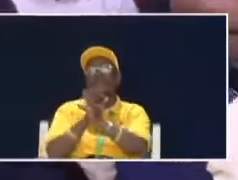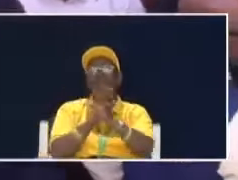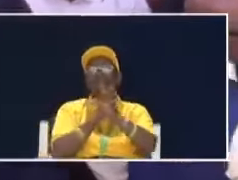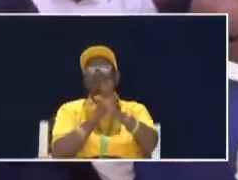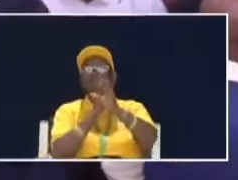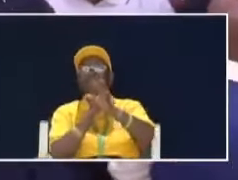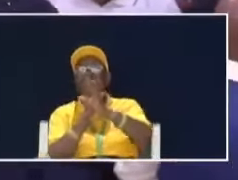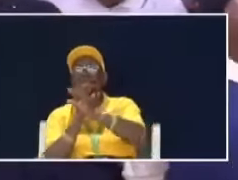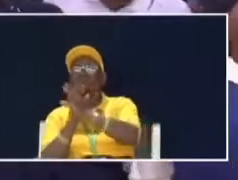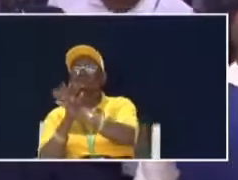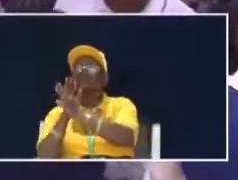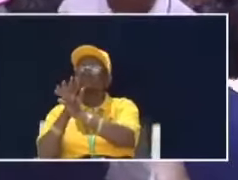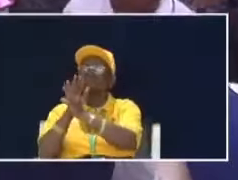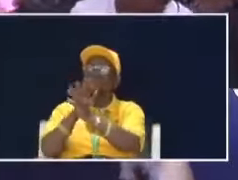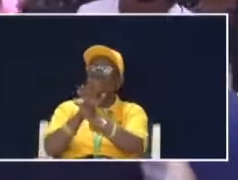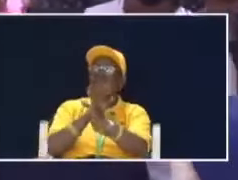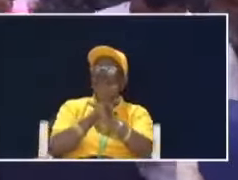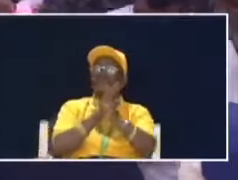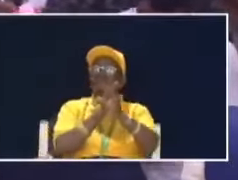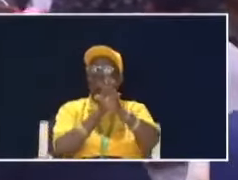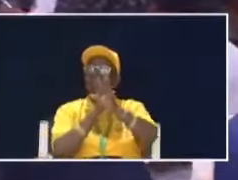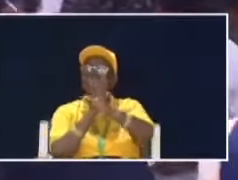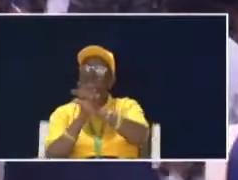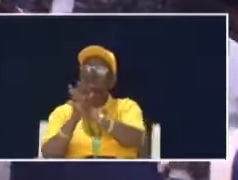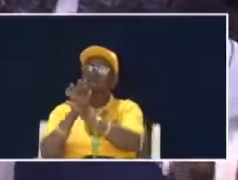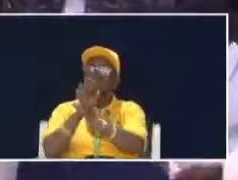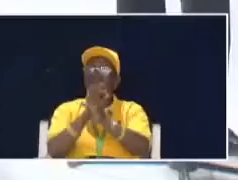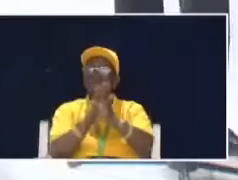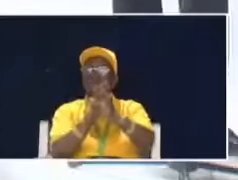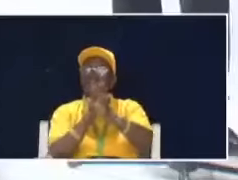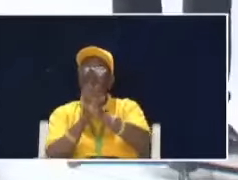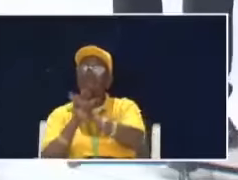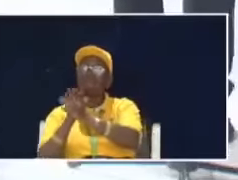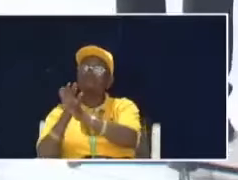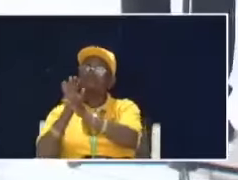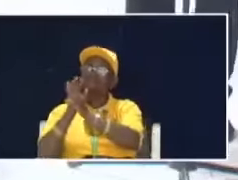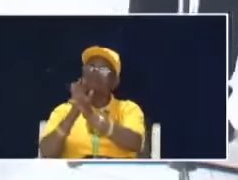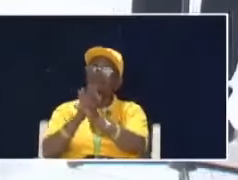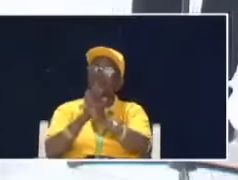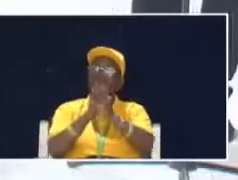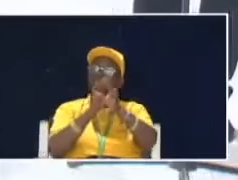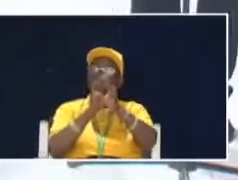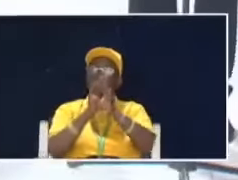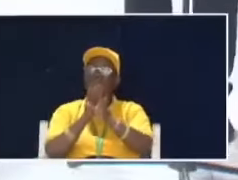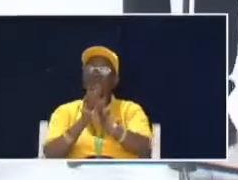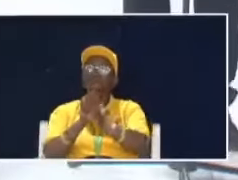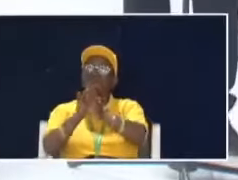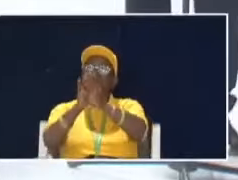Thank you.